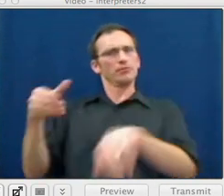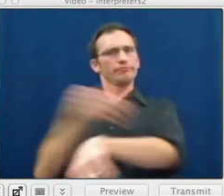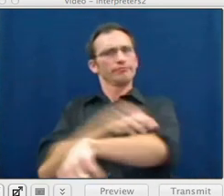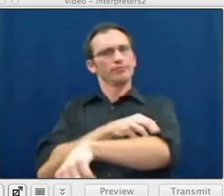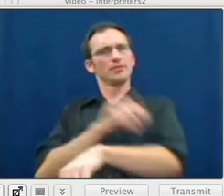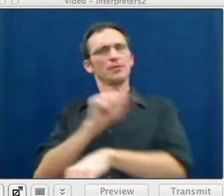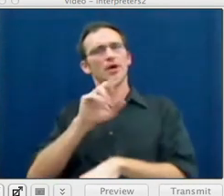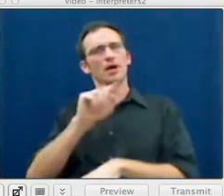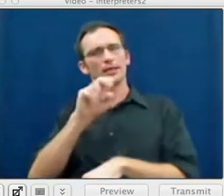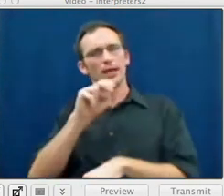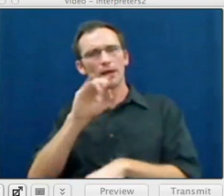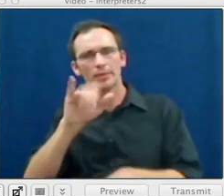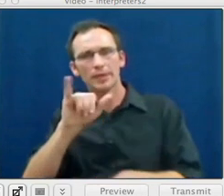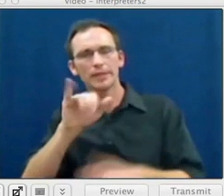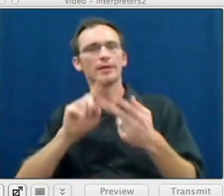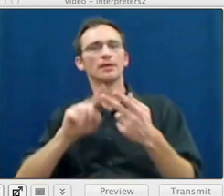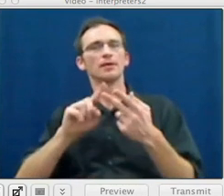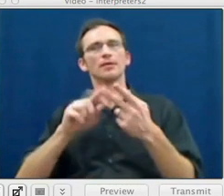agency,